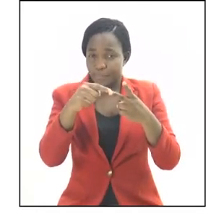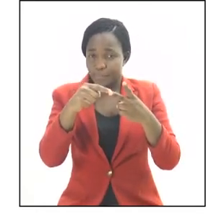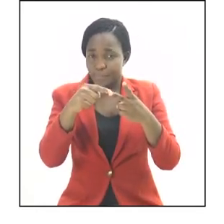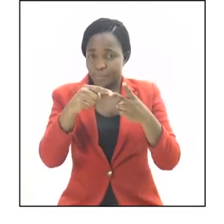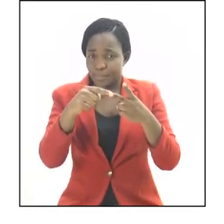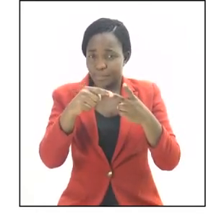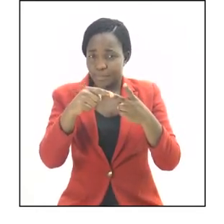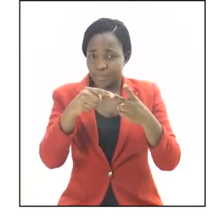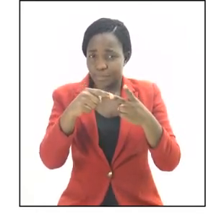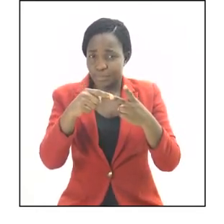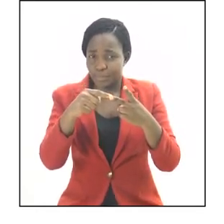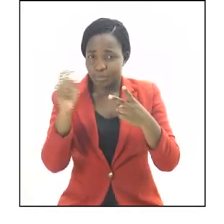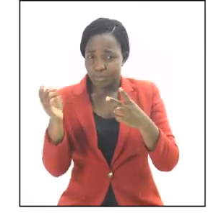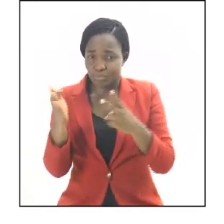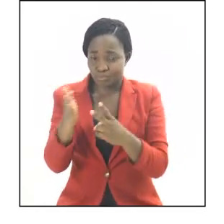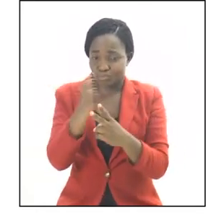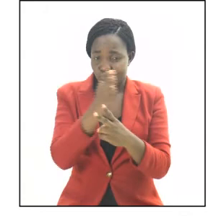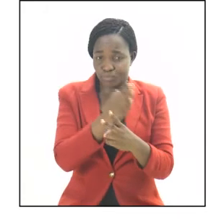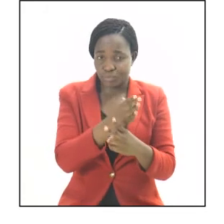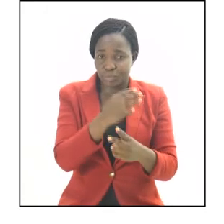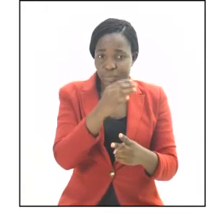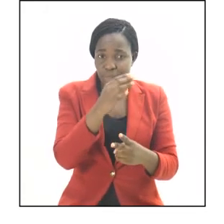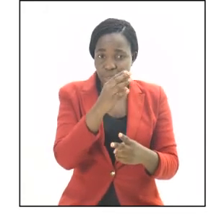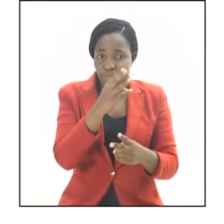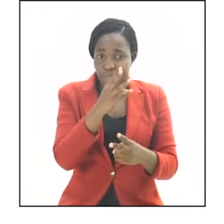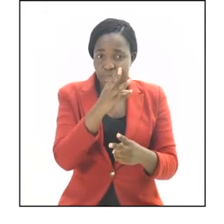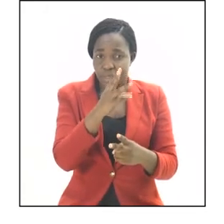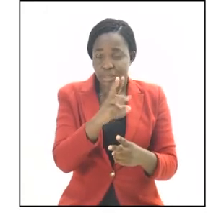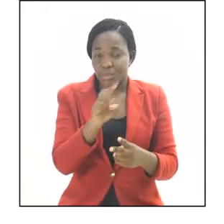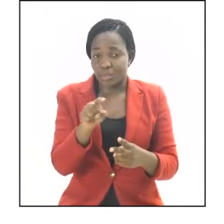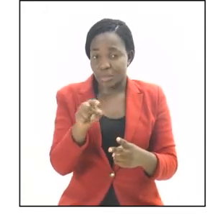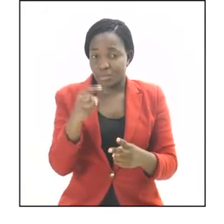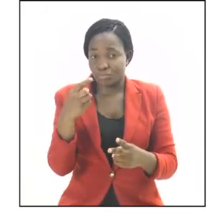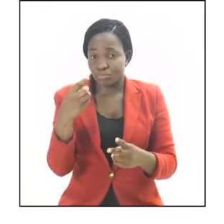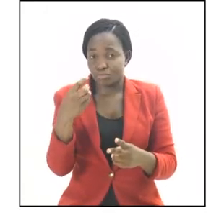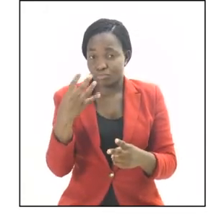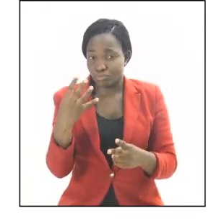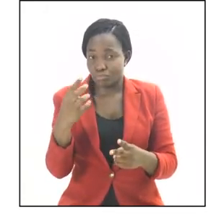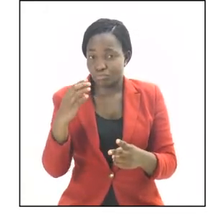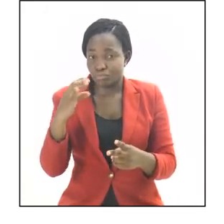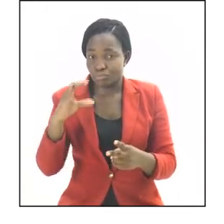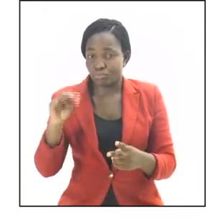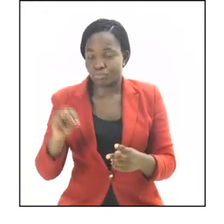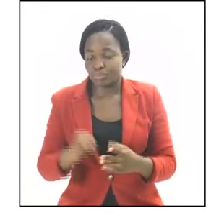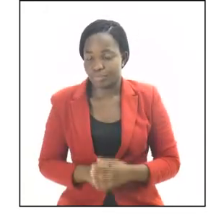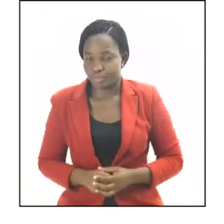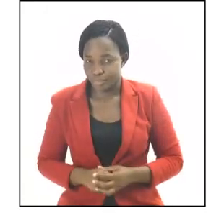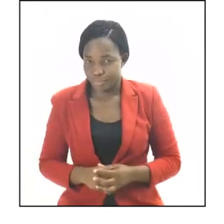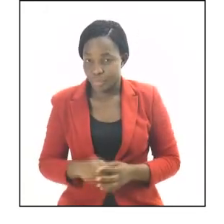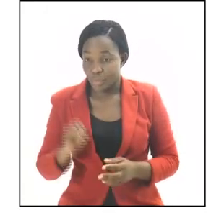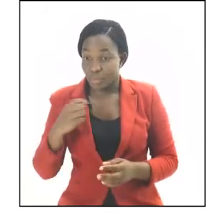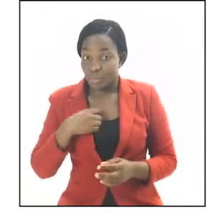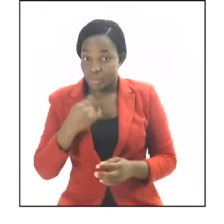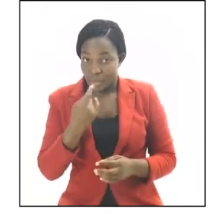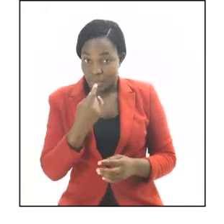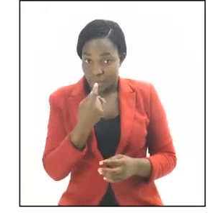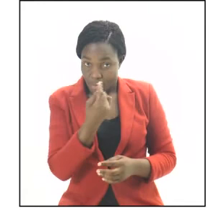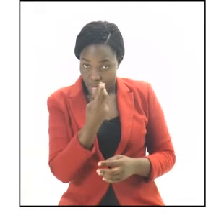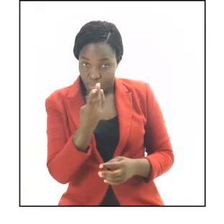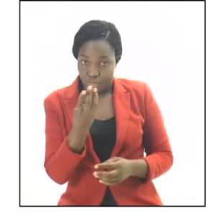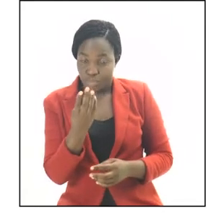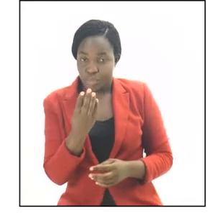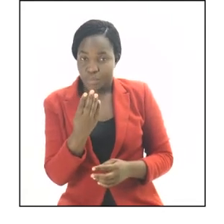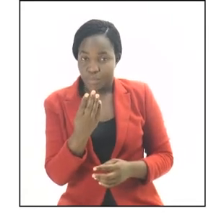like 6.4 centimeters. Okay, I'll calculate the perimeter by adding up